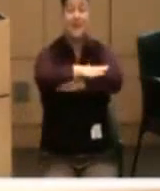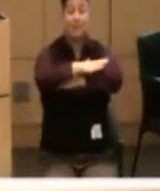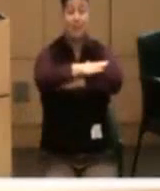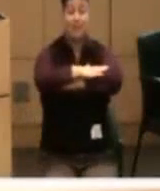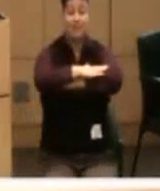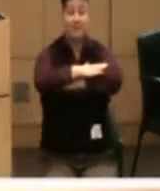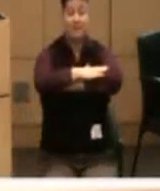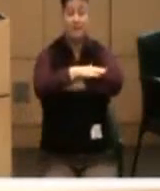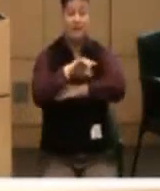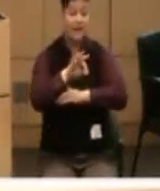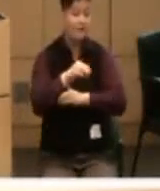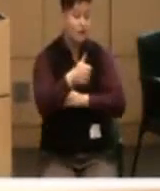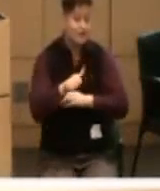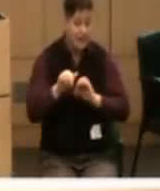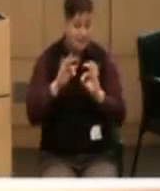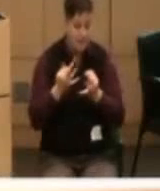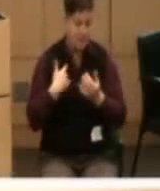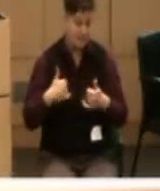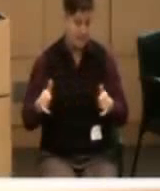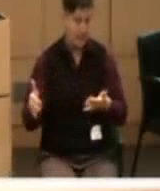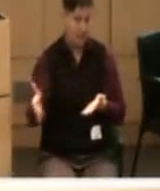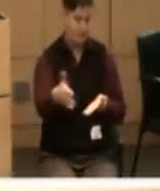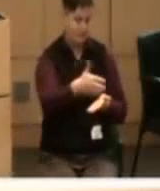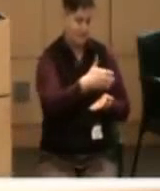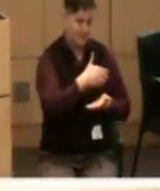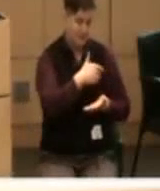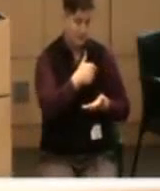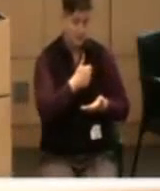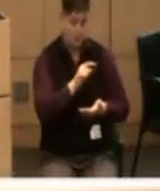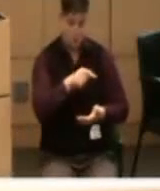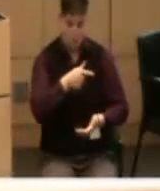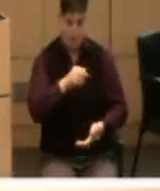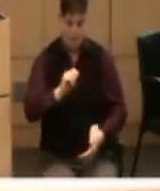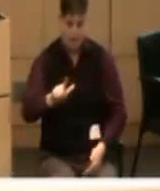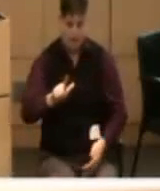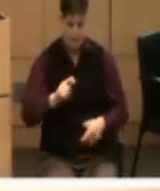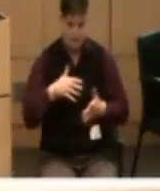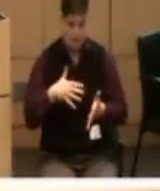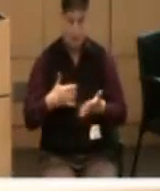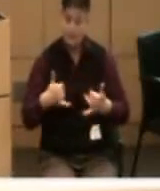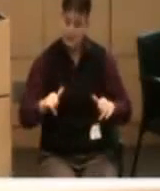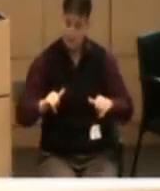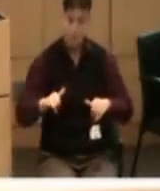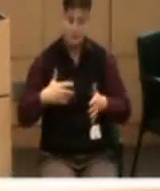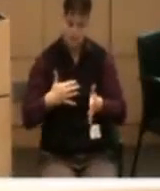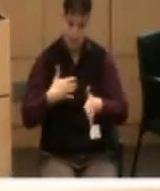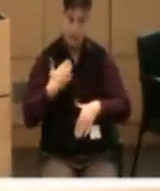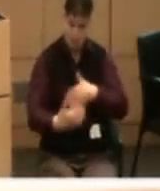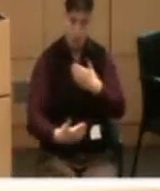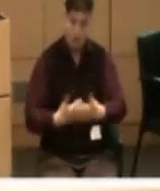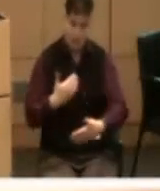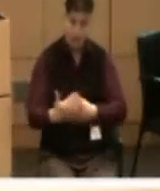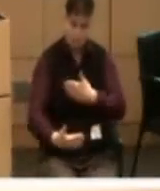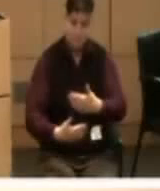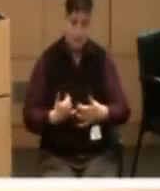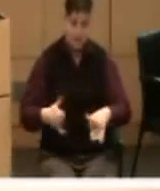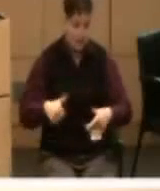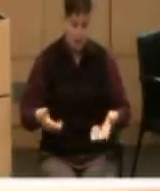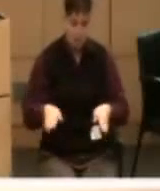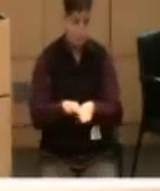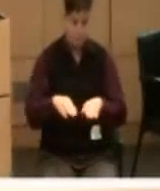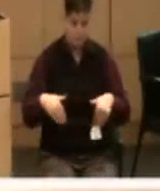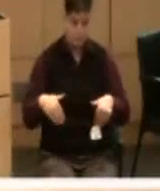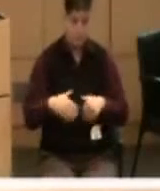there's any families who would be interested in participating in this study, it's still ongoing, and we'd still like to interview, you know,